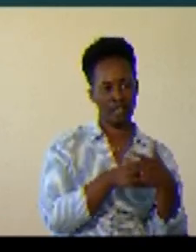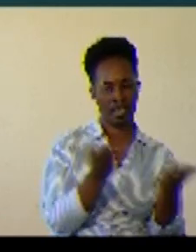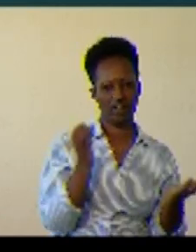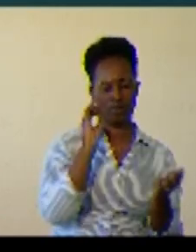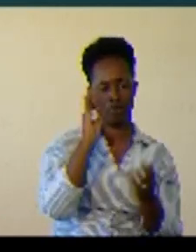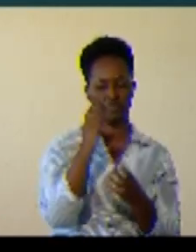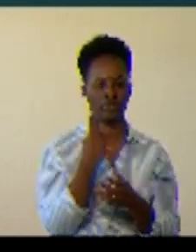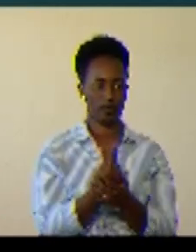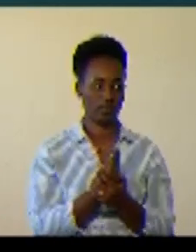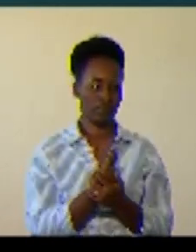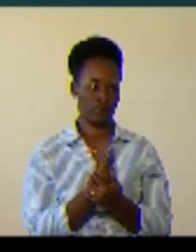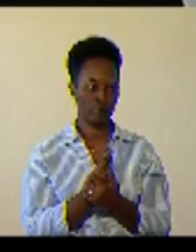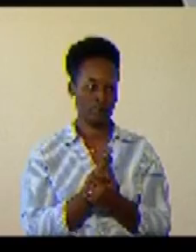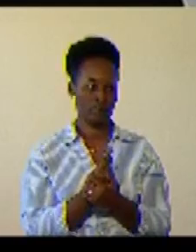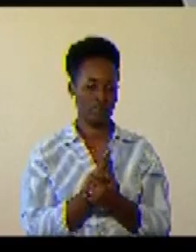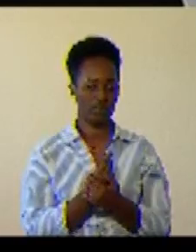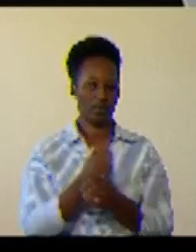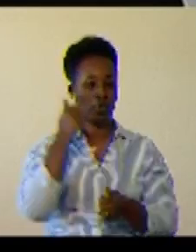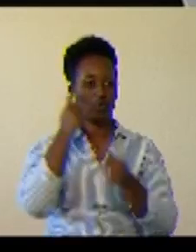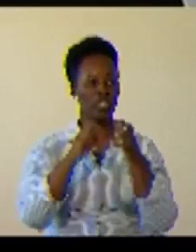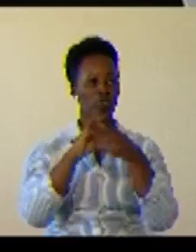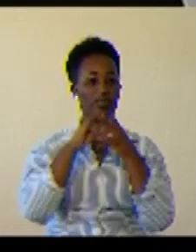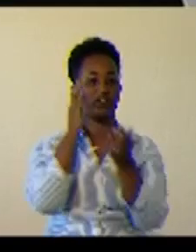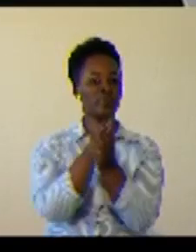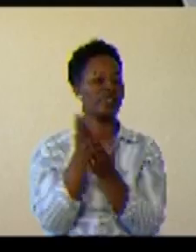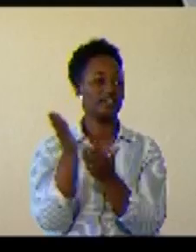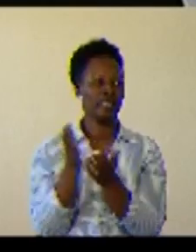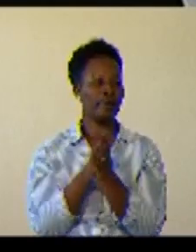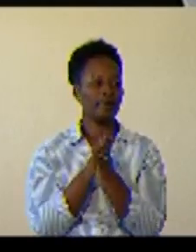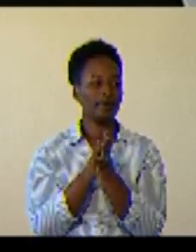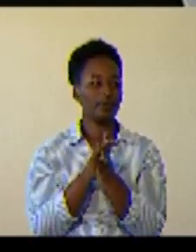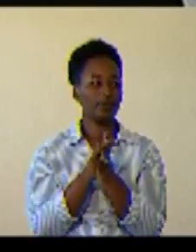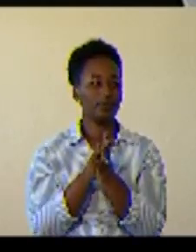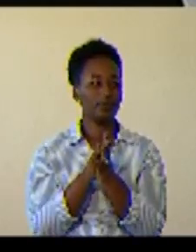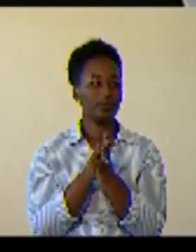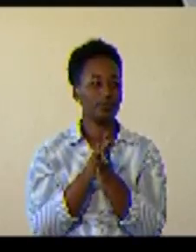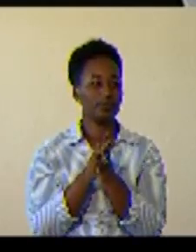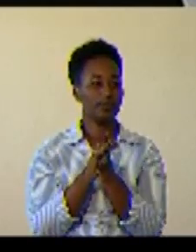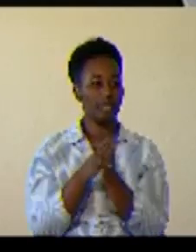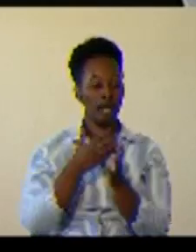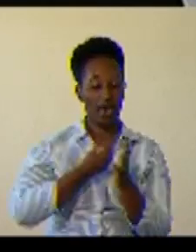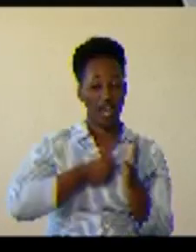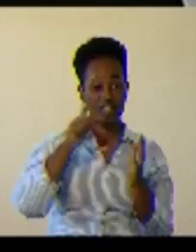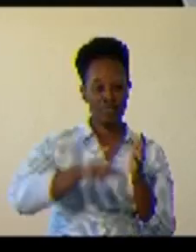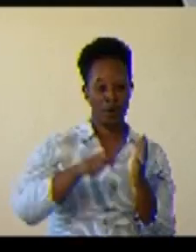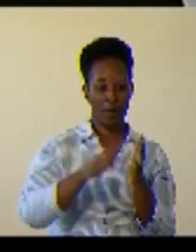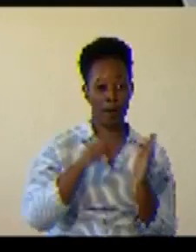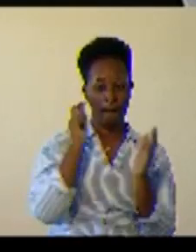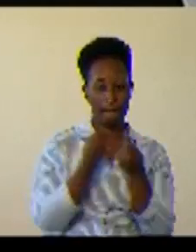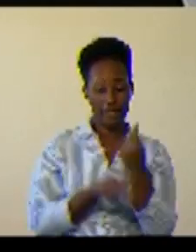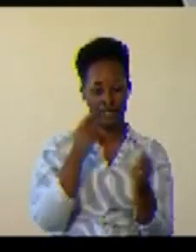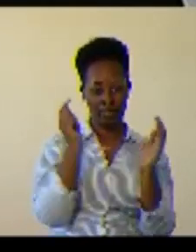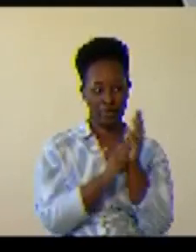lithium. So which combination is right then? It has low melting point